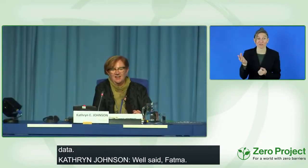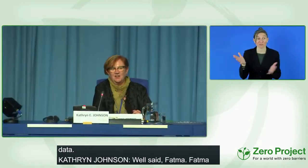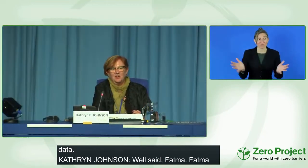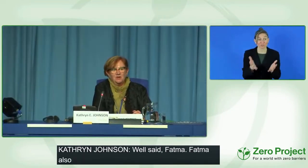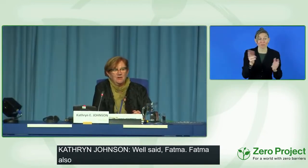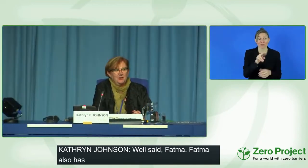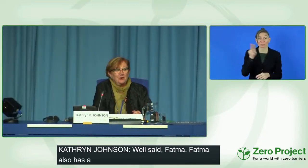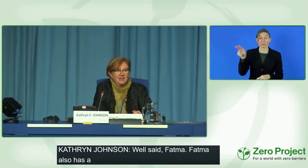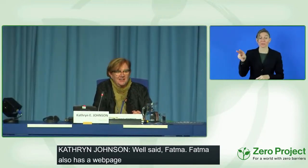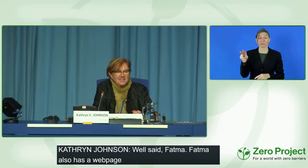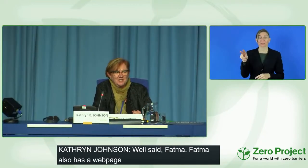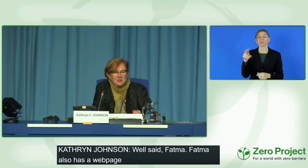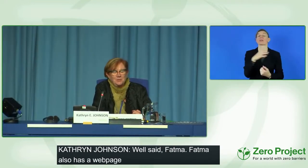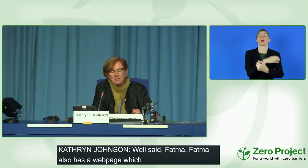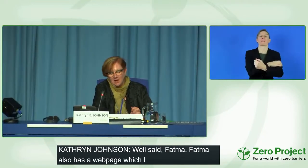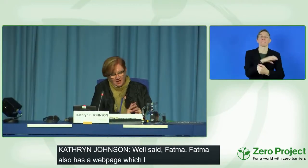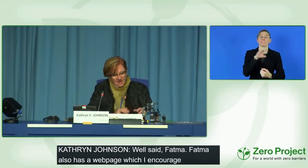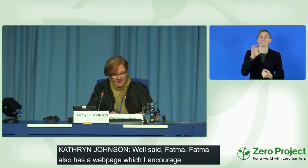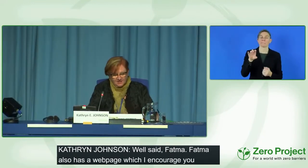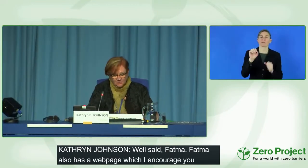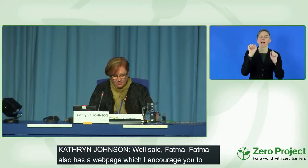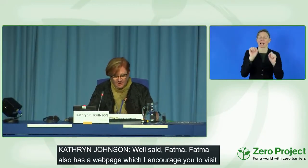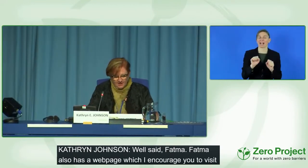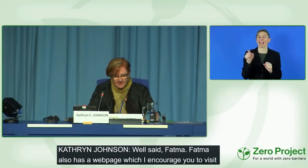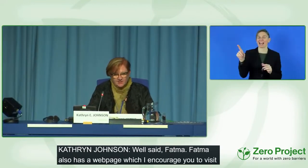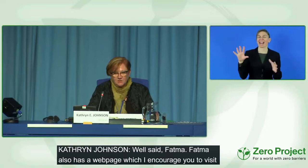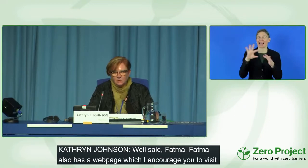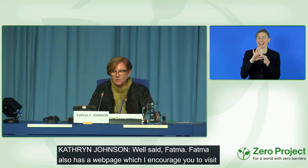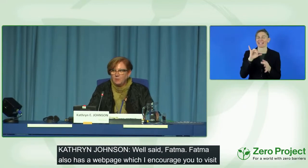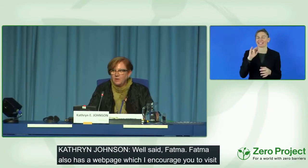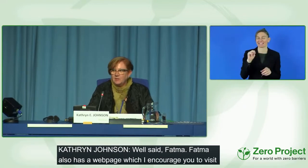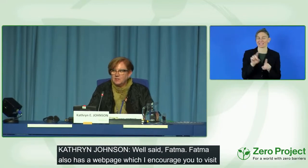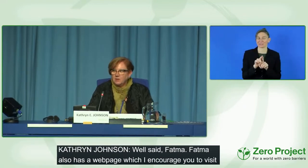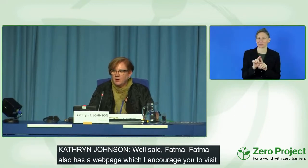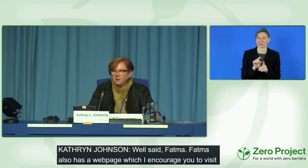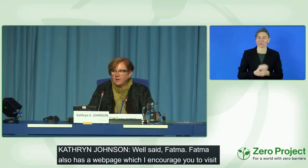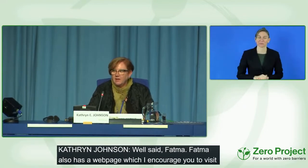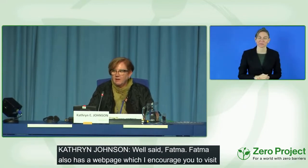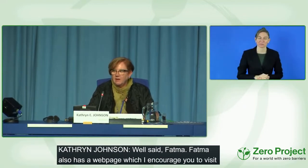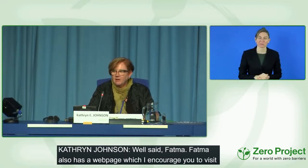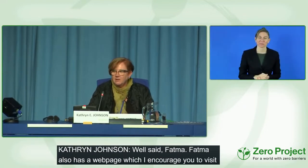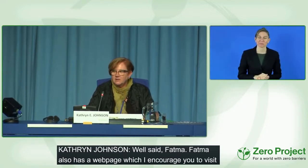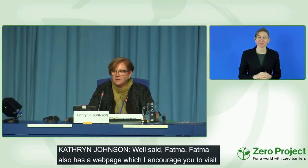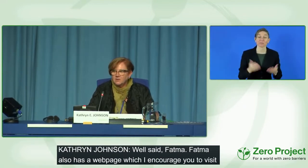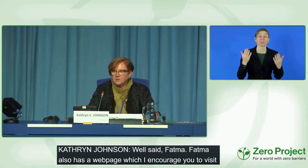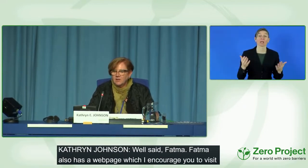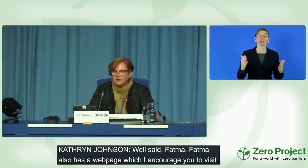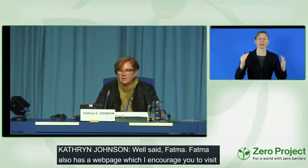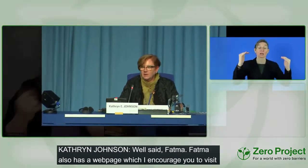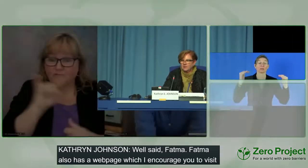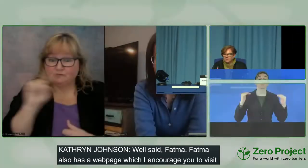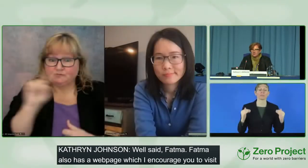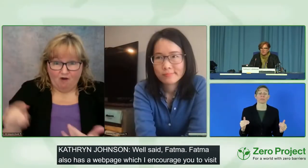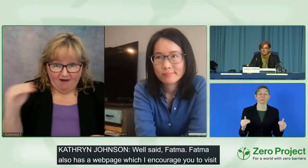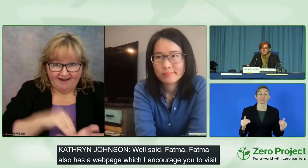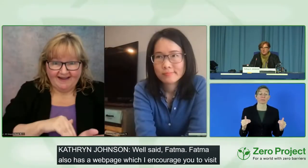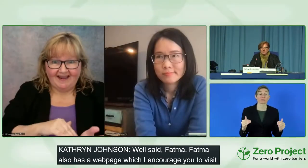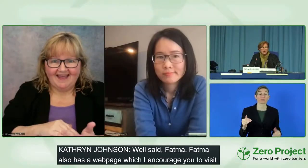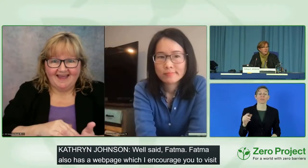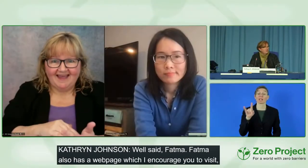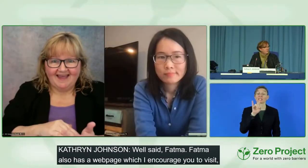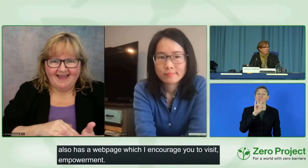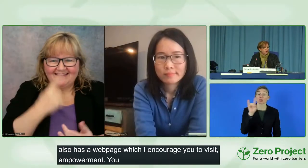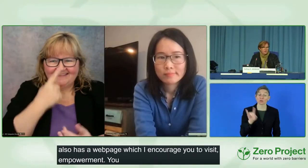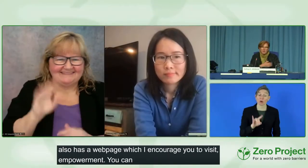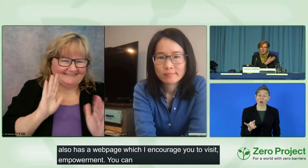yes, and you can find her on LinkedIn, too. Next, we would like to, could we bring Xiaorong back on so I can see her?